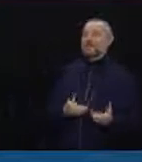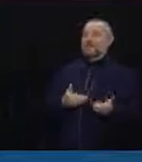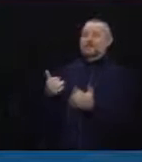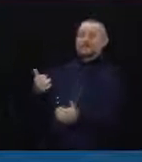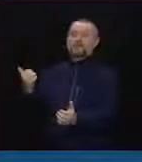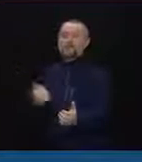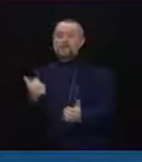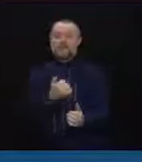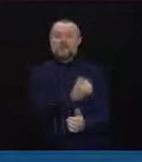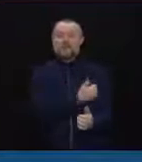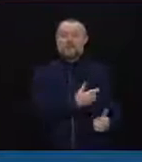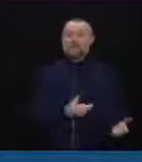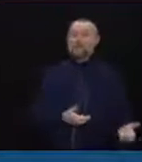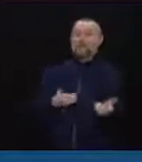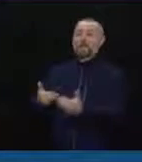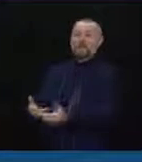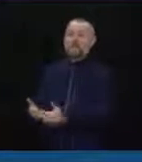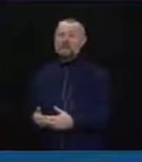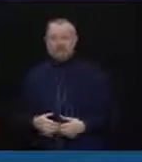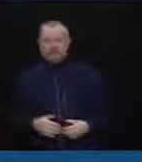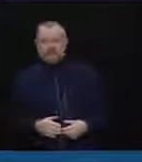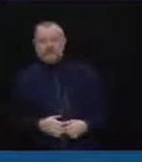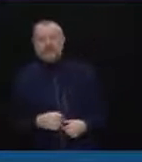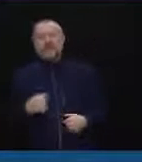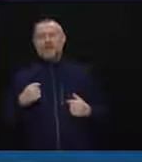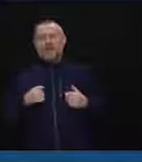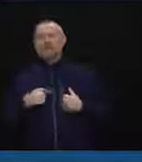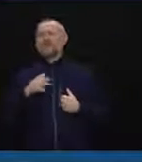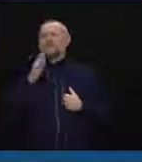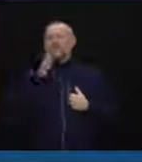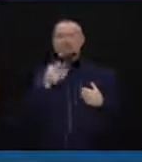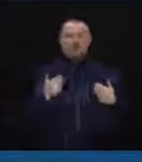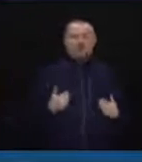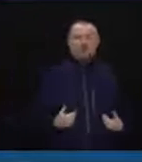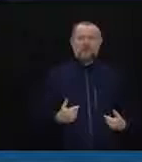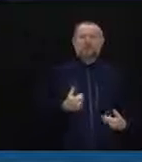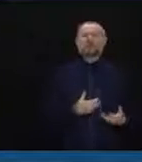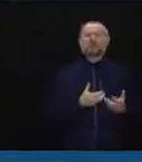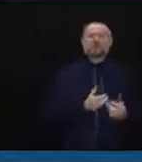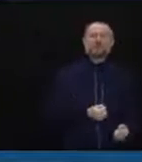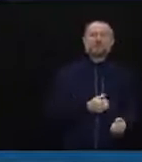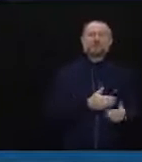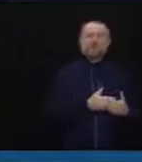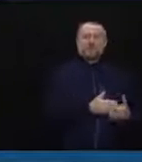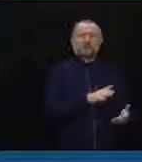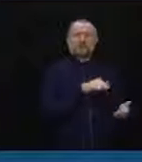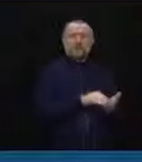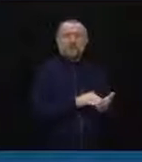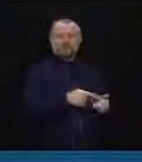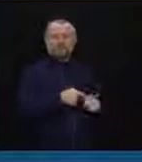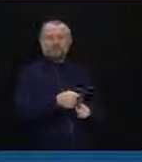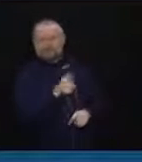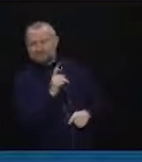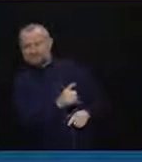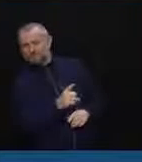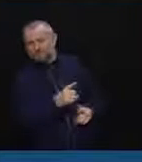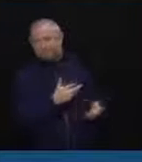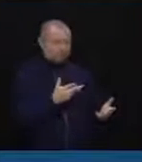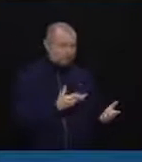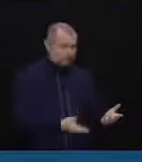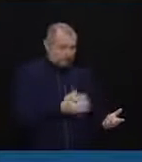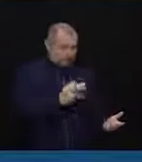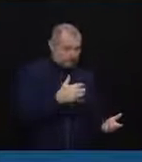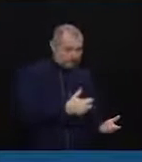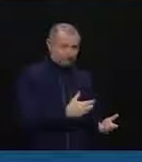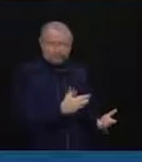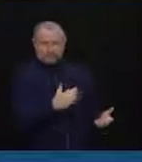mom. I'm trusting my pediatrician with that question. So, but we'll make sure they have plenty of doses. When, you know, we've told Pfizer. Pfizer